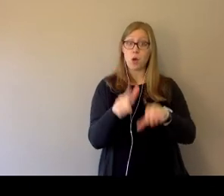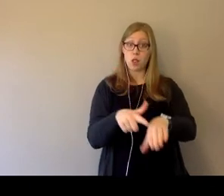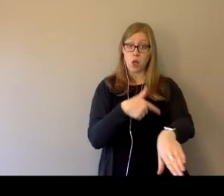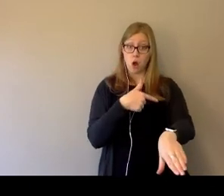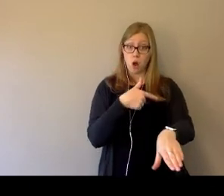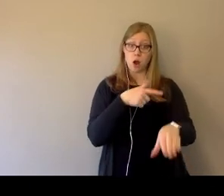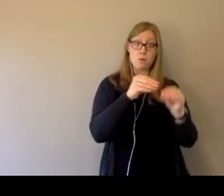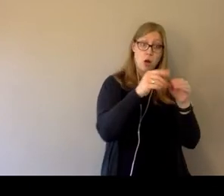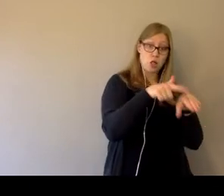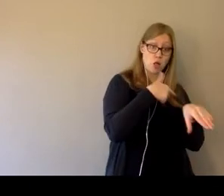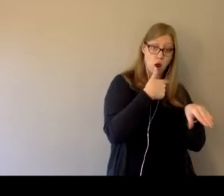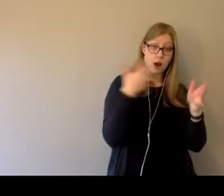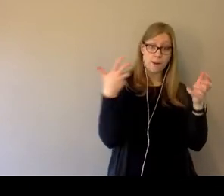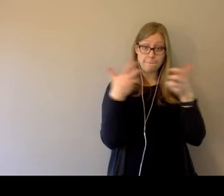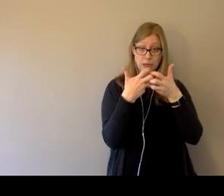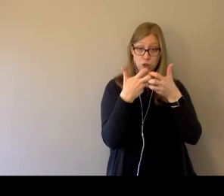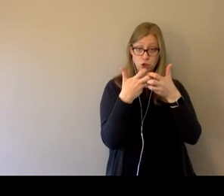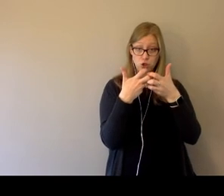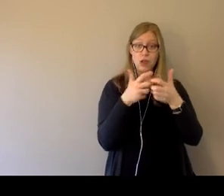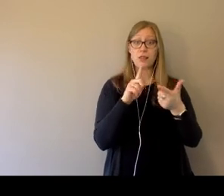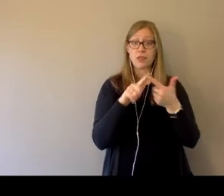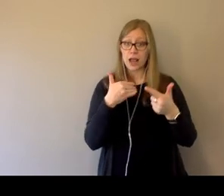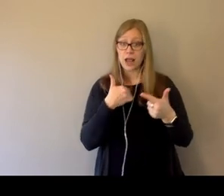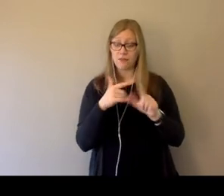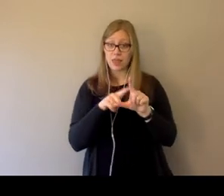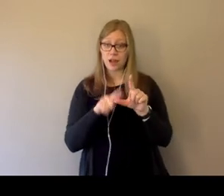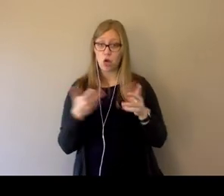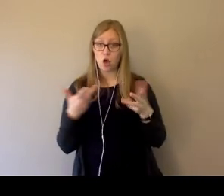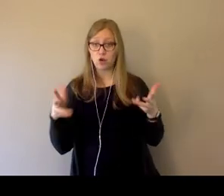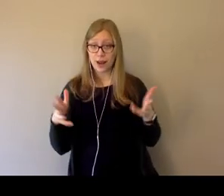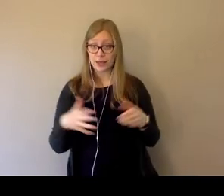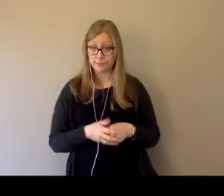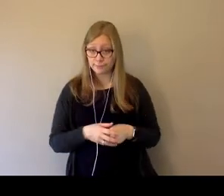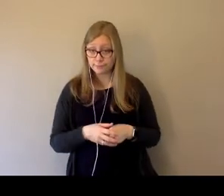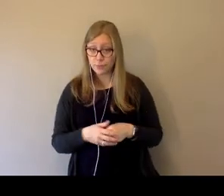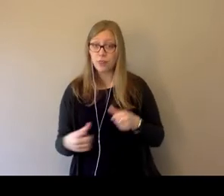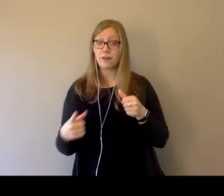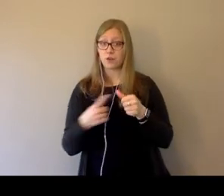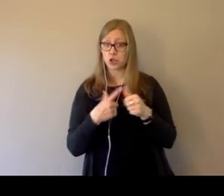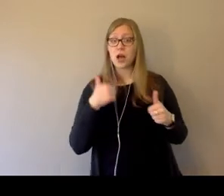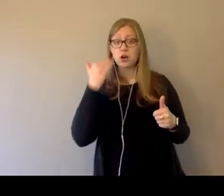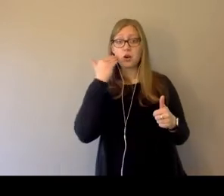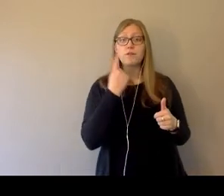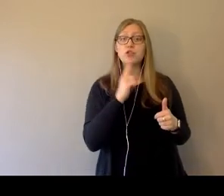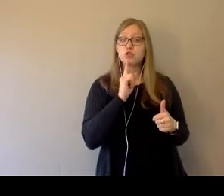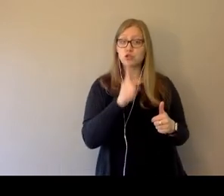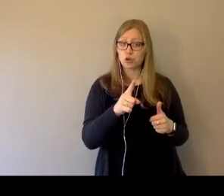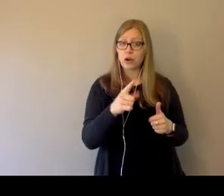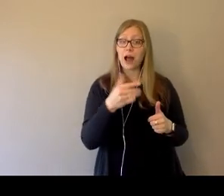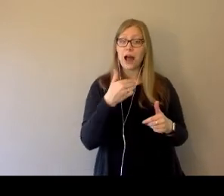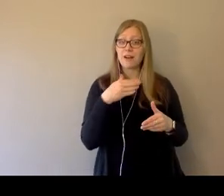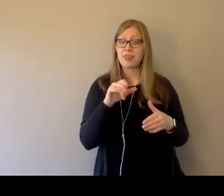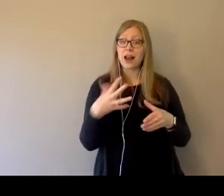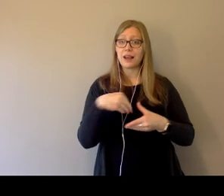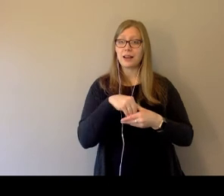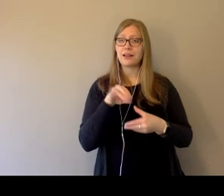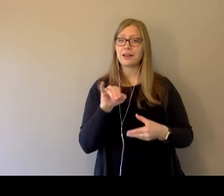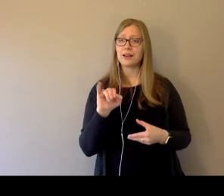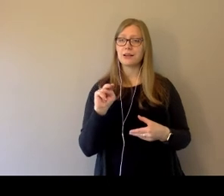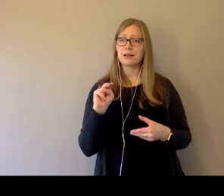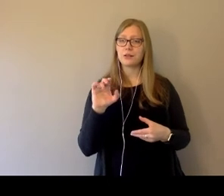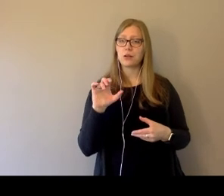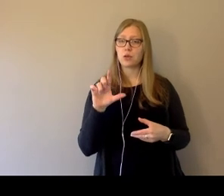side, and I have the angle included in there. So the first thing that I do know for sure is I know that I have the included angle. I know